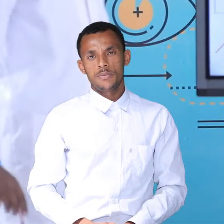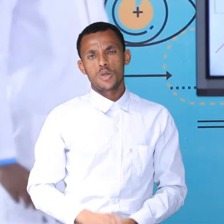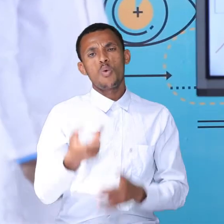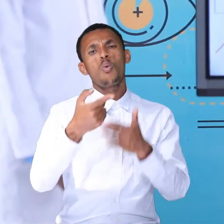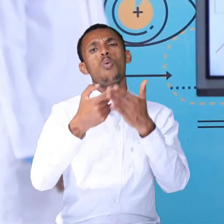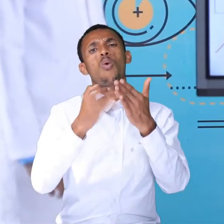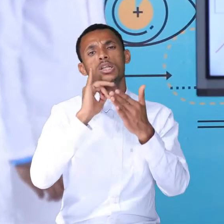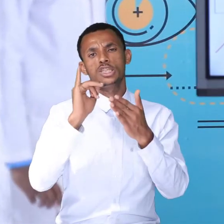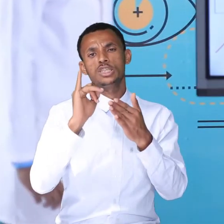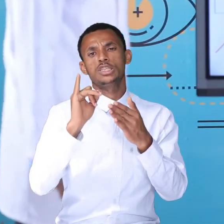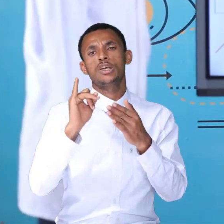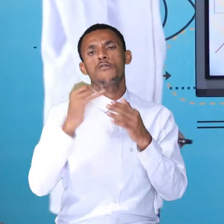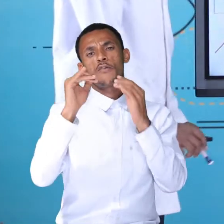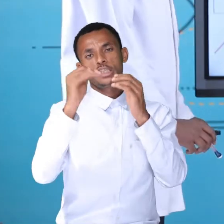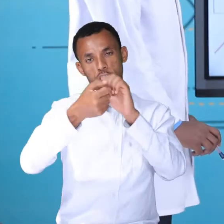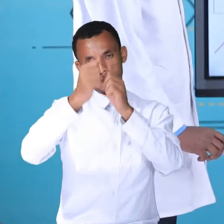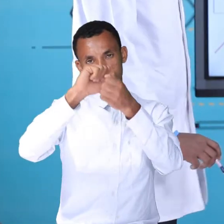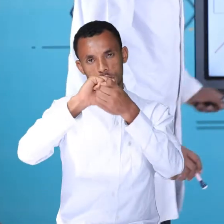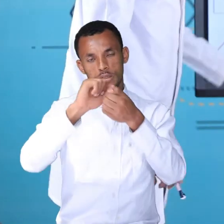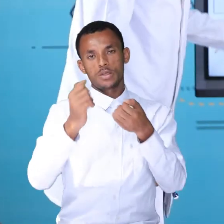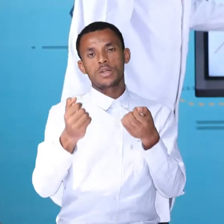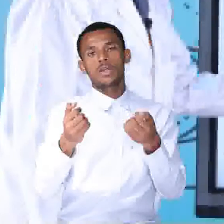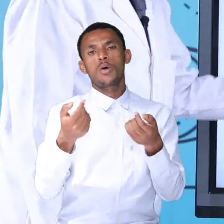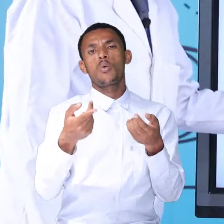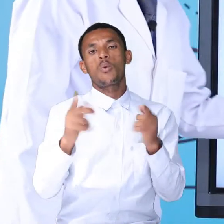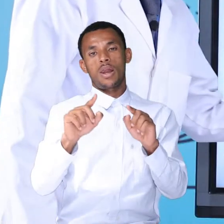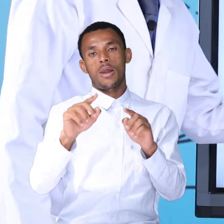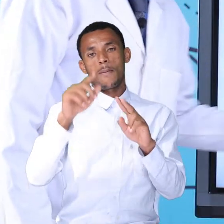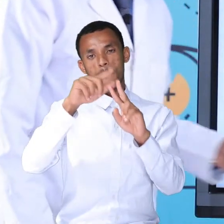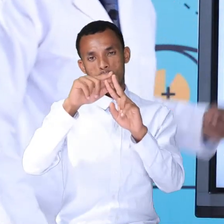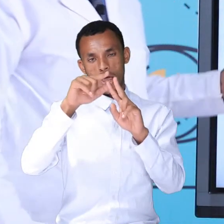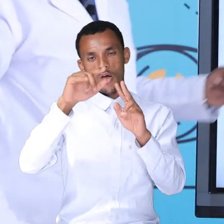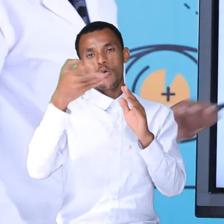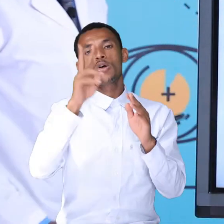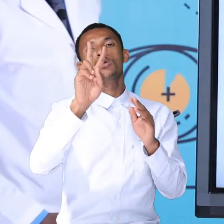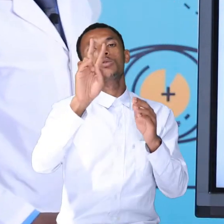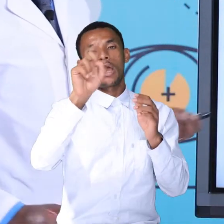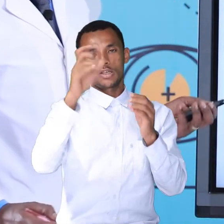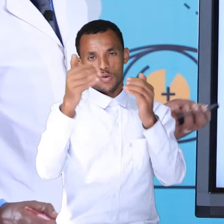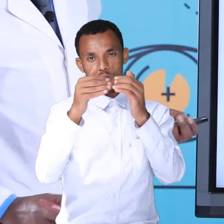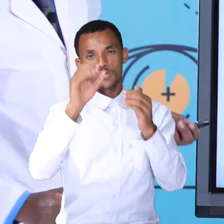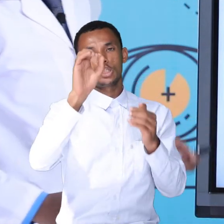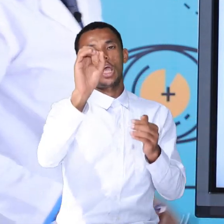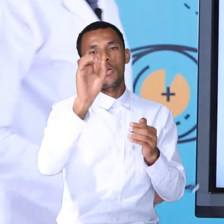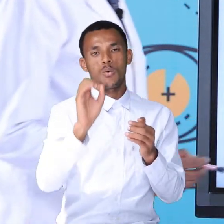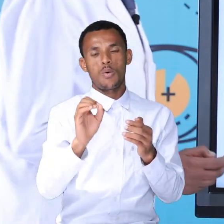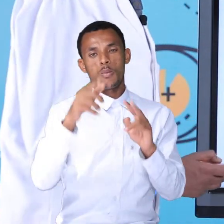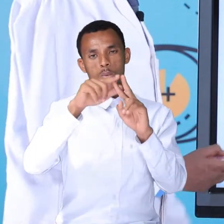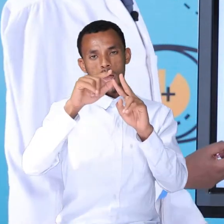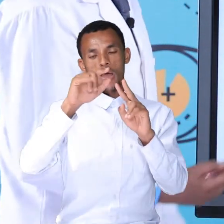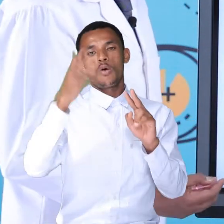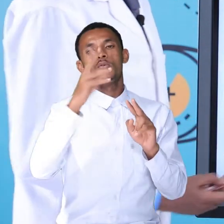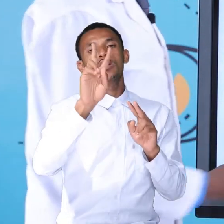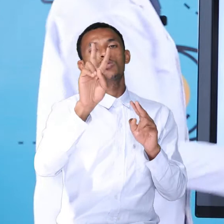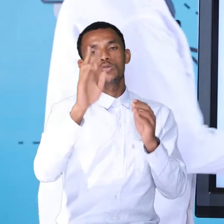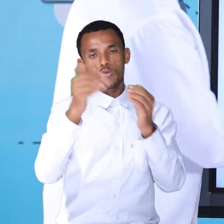What is the phase shift when you say? When it will be pi over 2x is equal to 0. Pi over 2